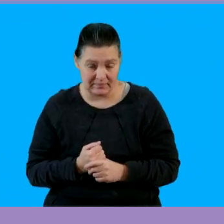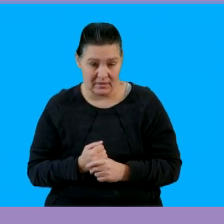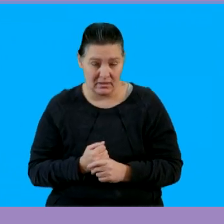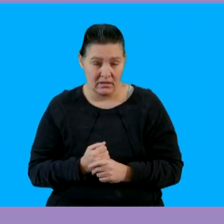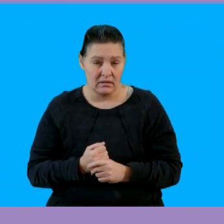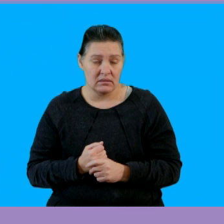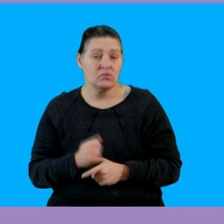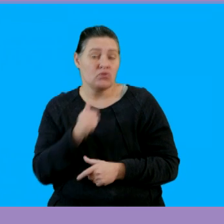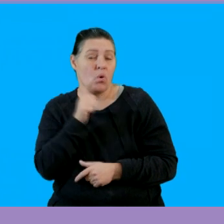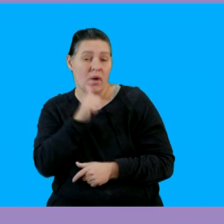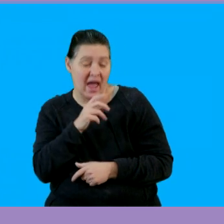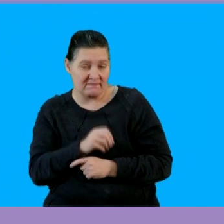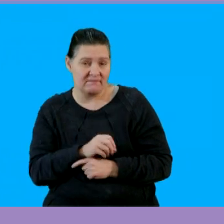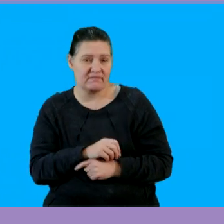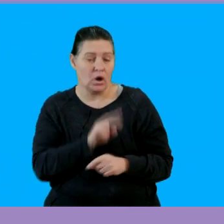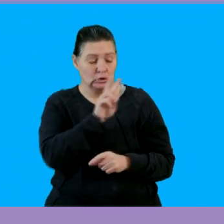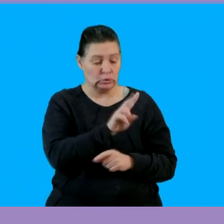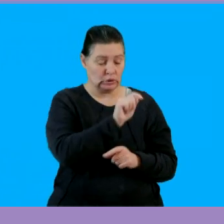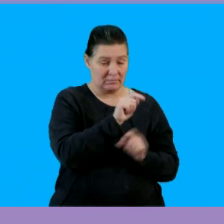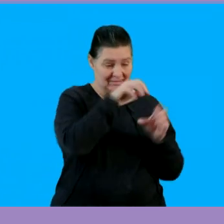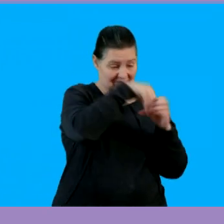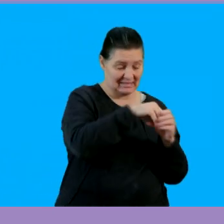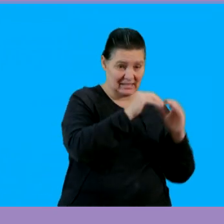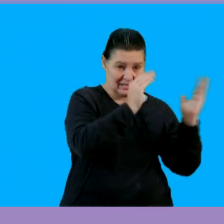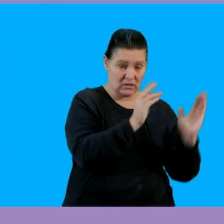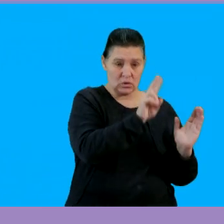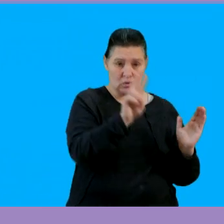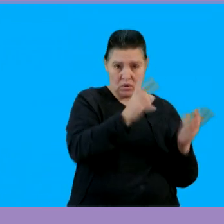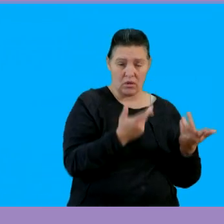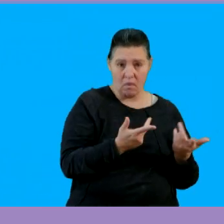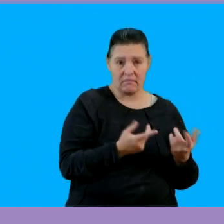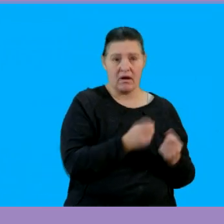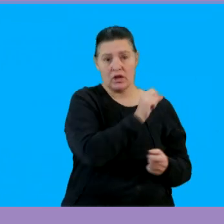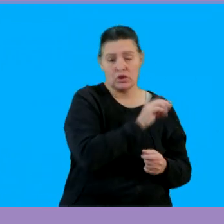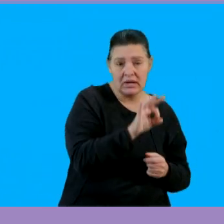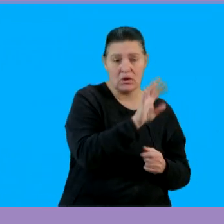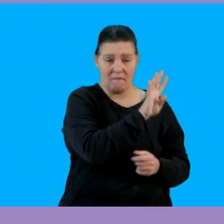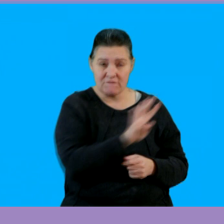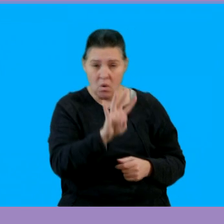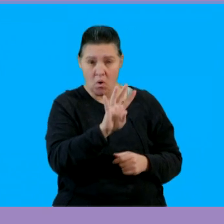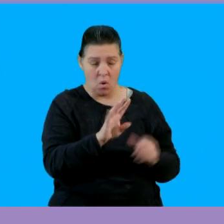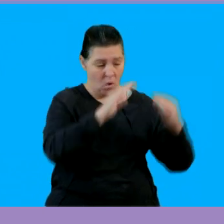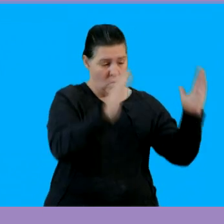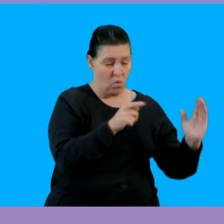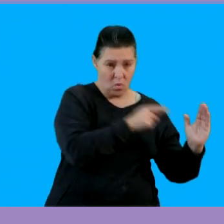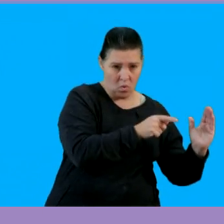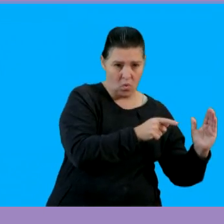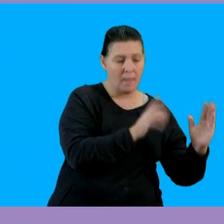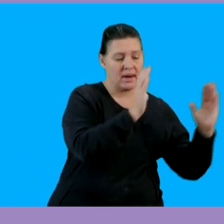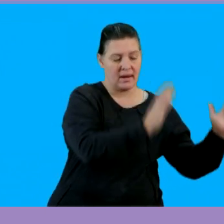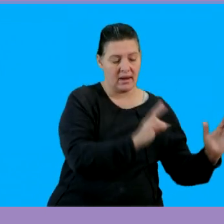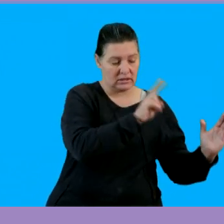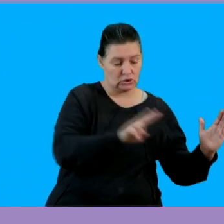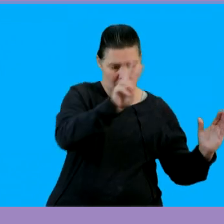right? So remember, when we have a binomial that is squared, or even a monomial, or even a polynomial. But this